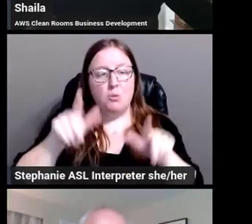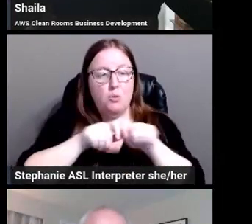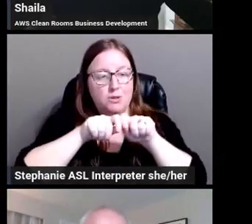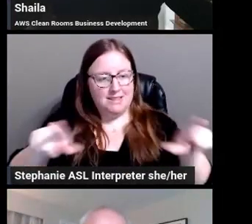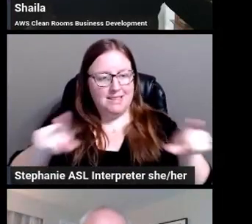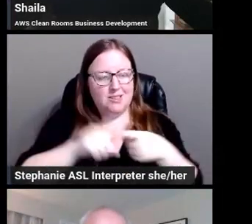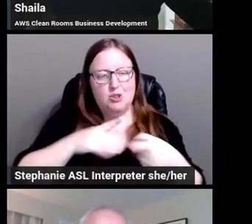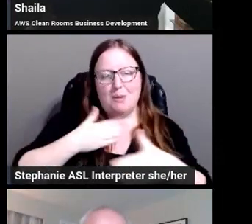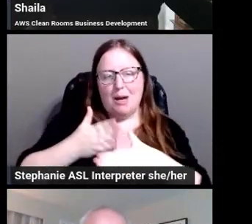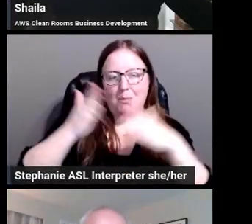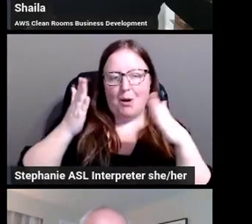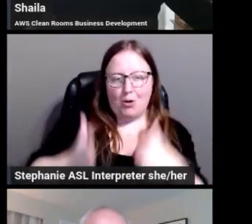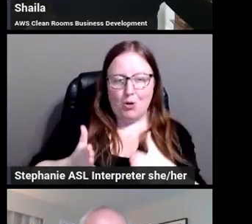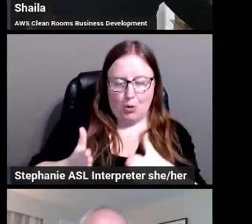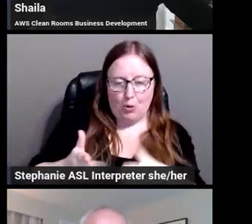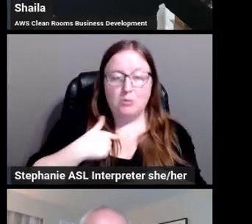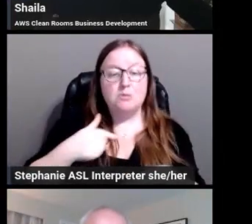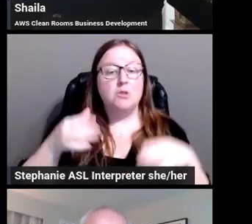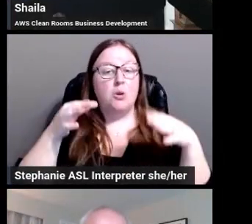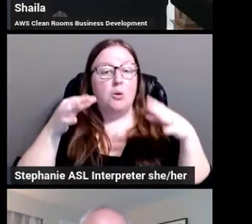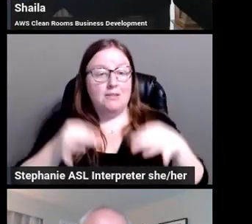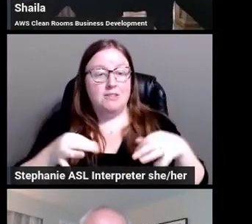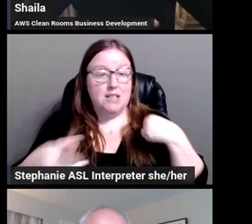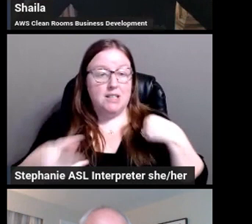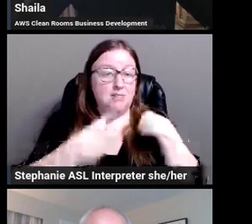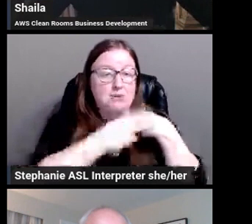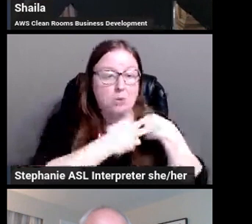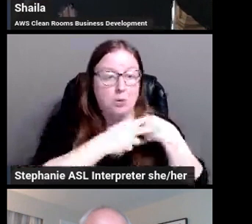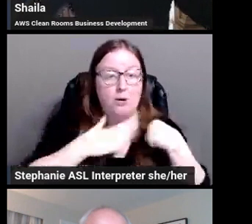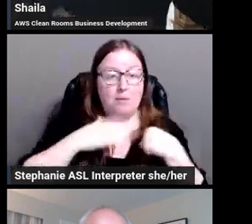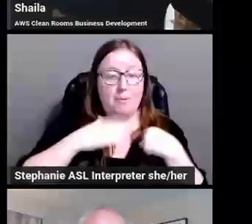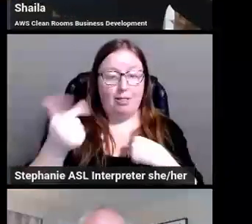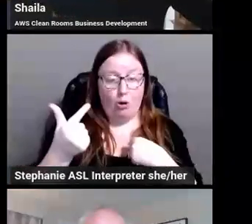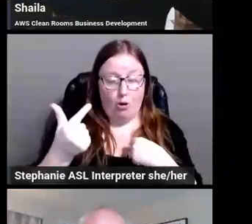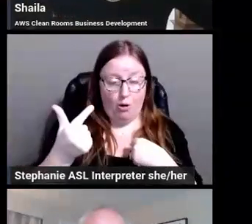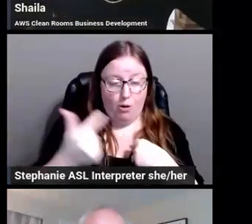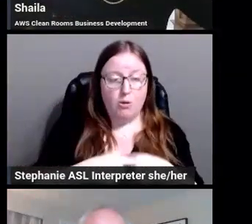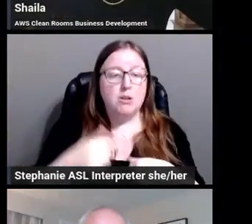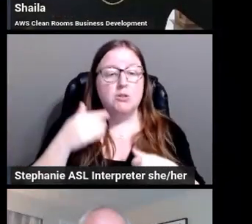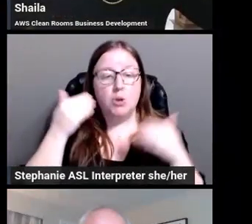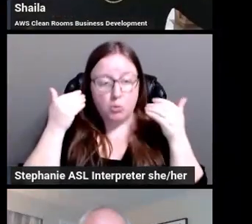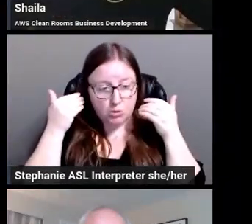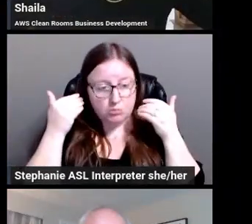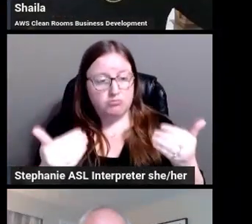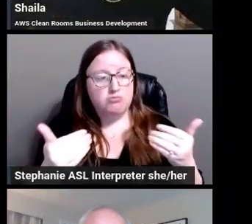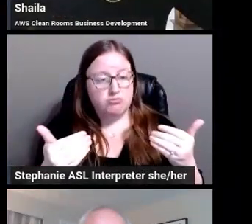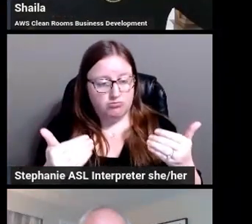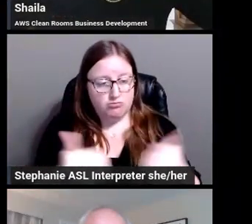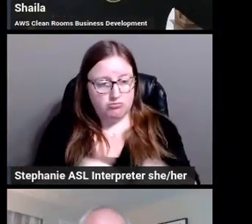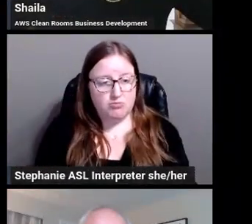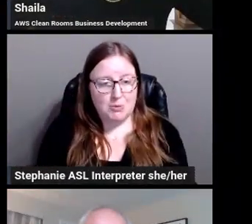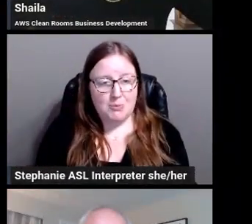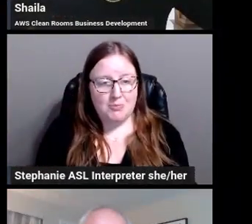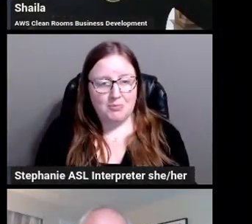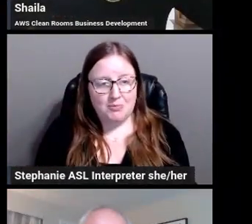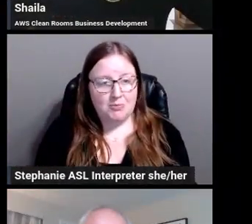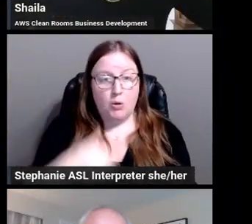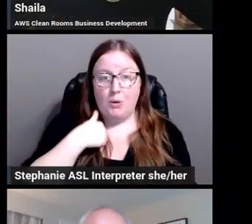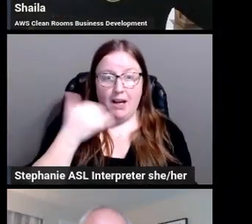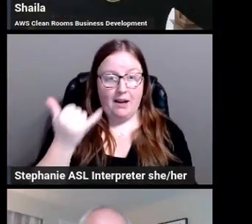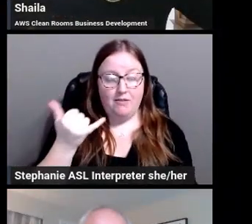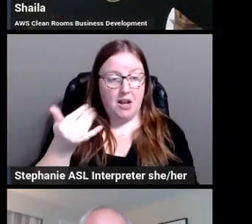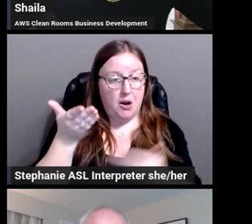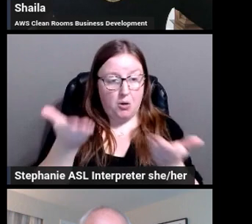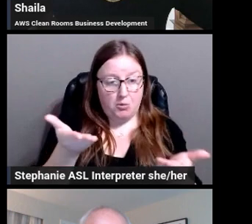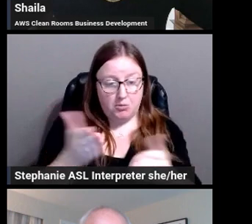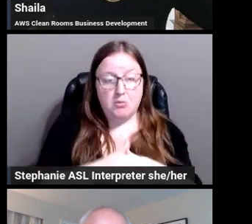my partners. So once I decide to store my logs in CloudWatch and I say, let's go for it, what do we have here?